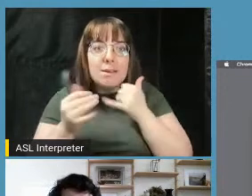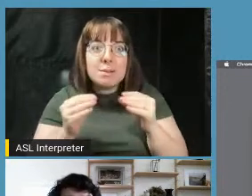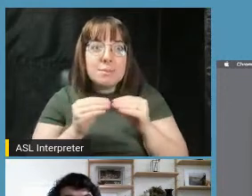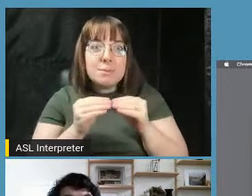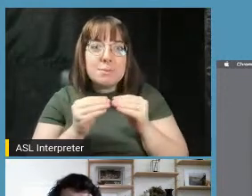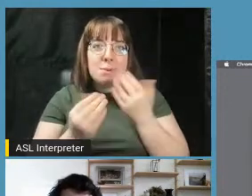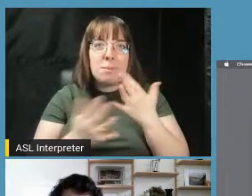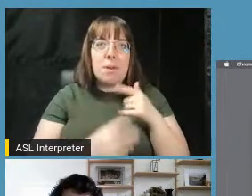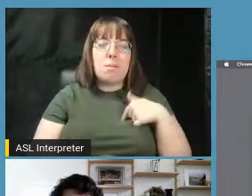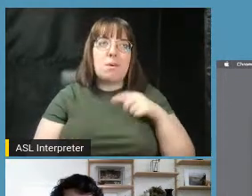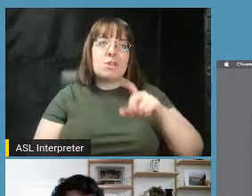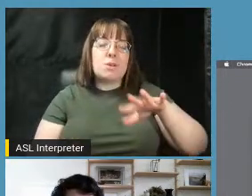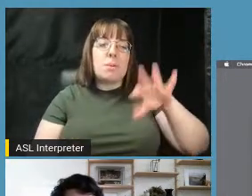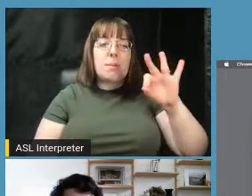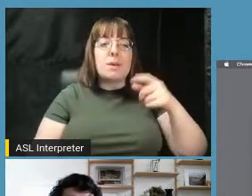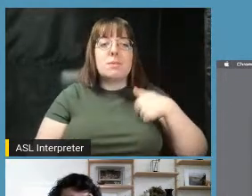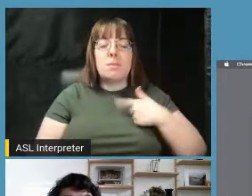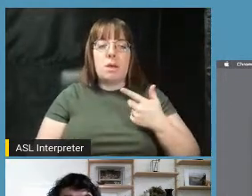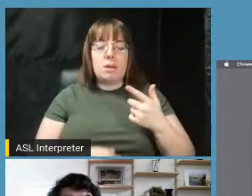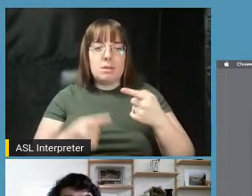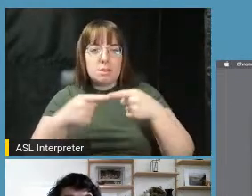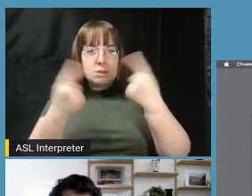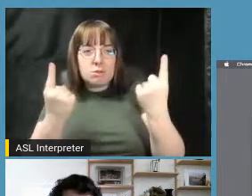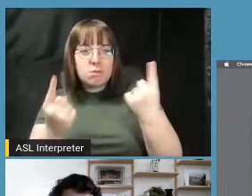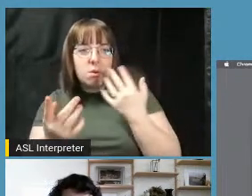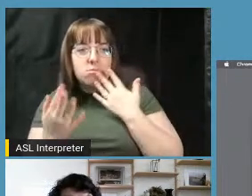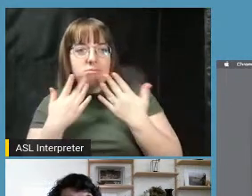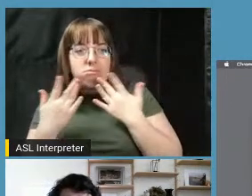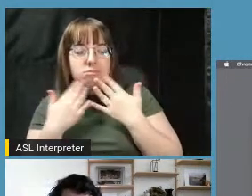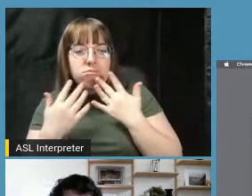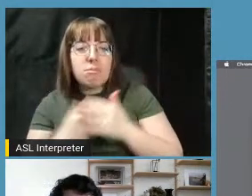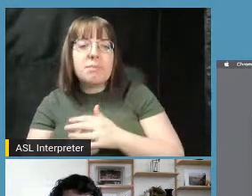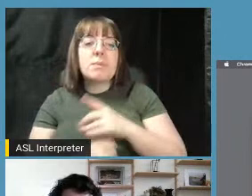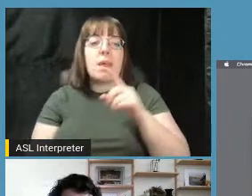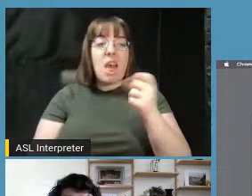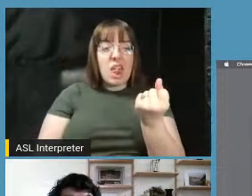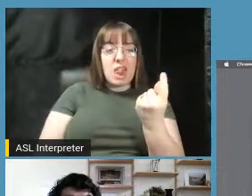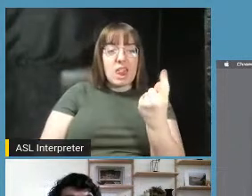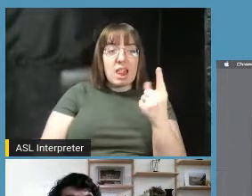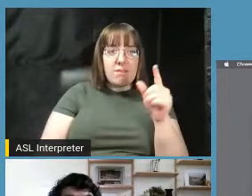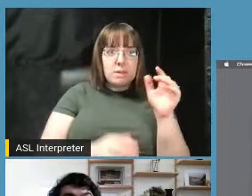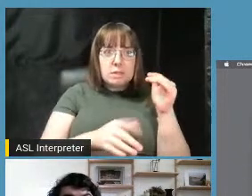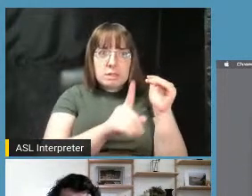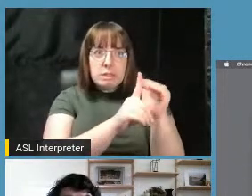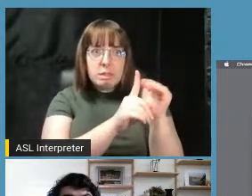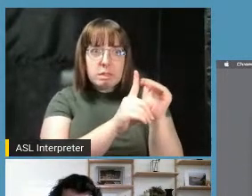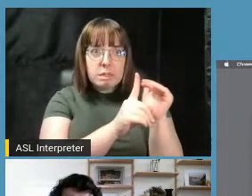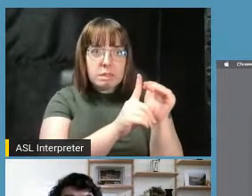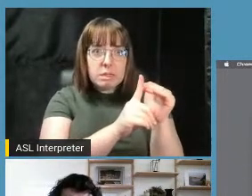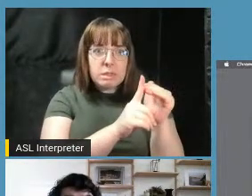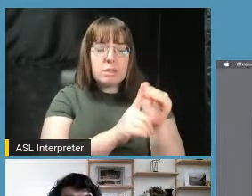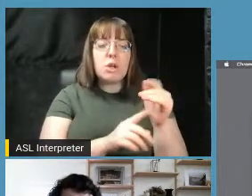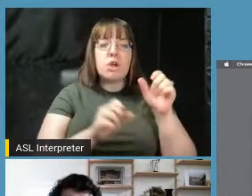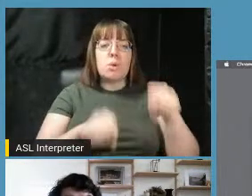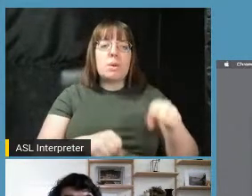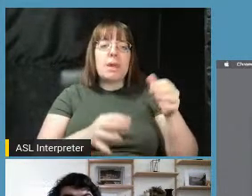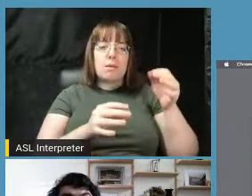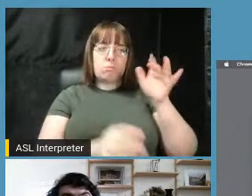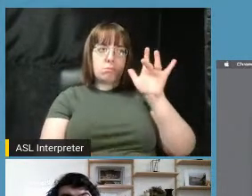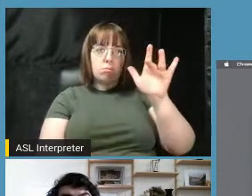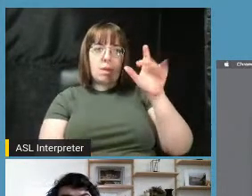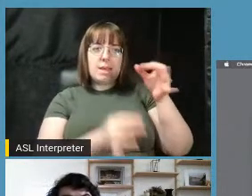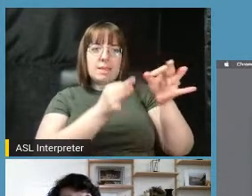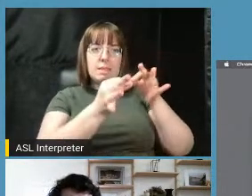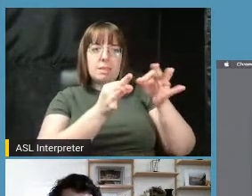0 errors. There's 1 contrast issue. There's 11 alerts, and then you can go into the details and see what some of those are. We